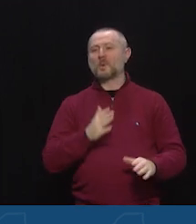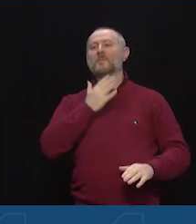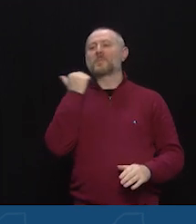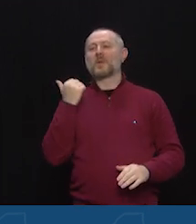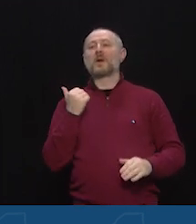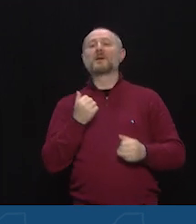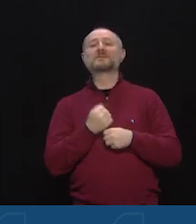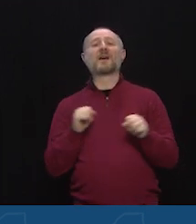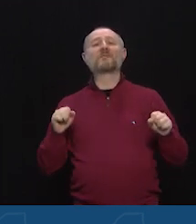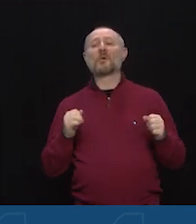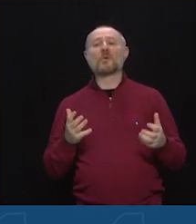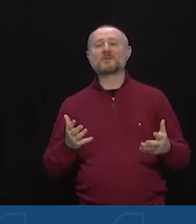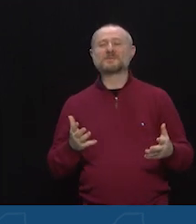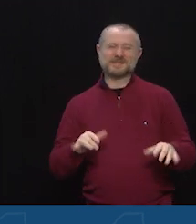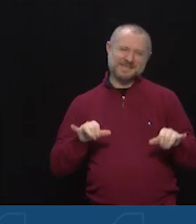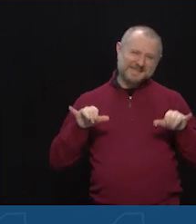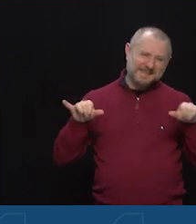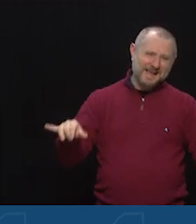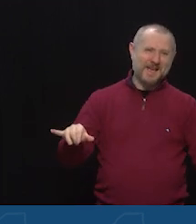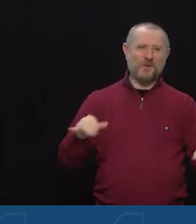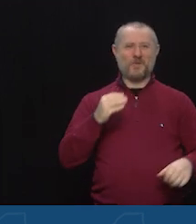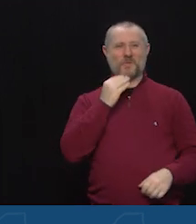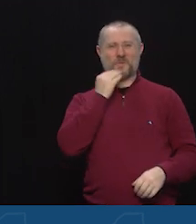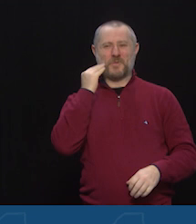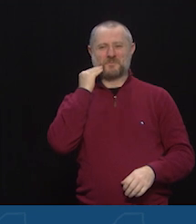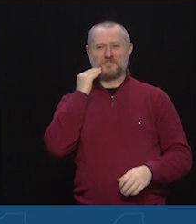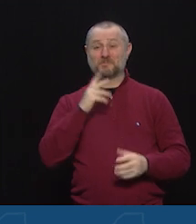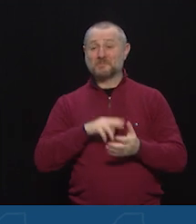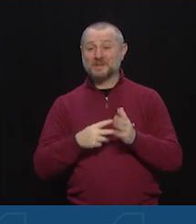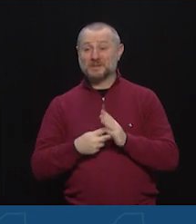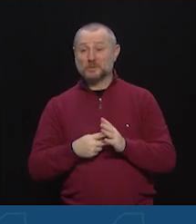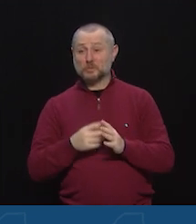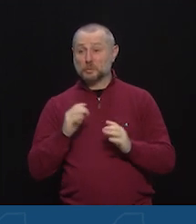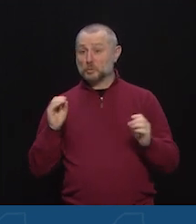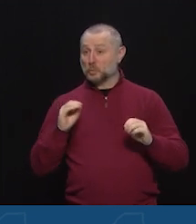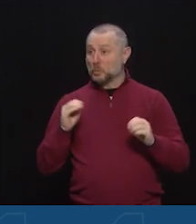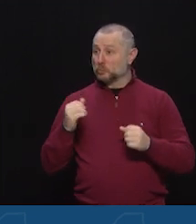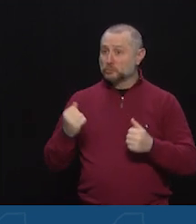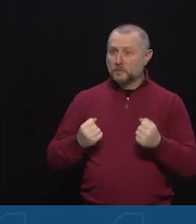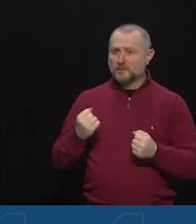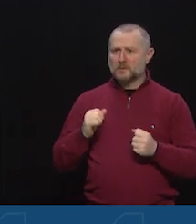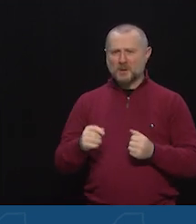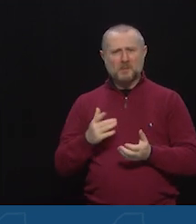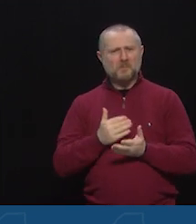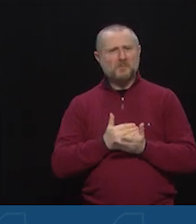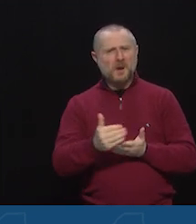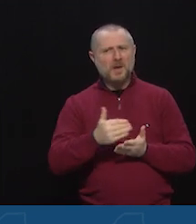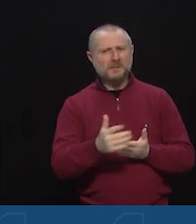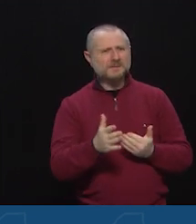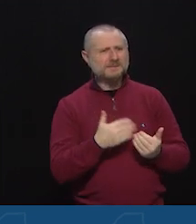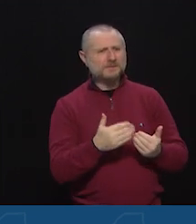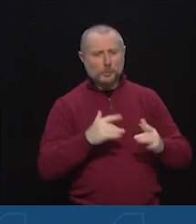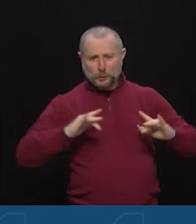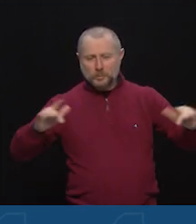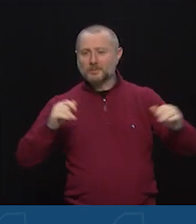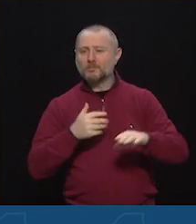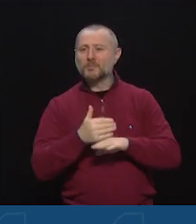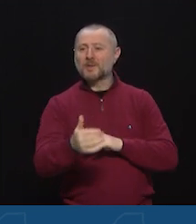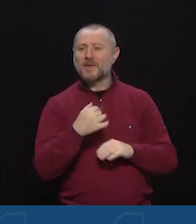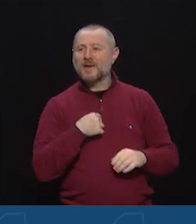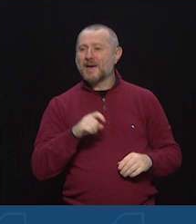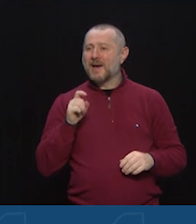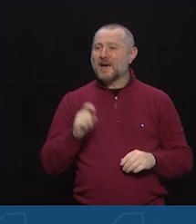job, clearing the roads, and you can stay safe. If you have to be out, please